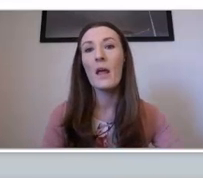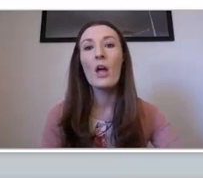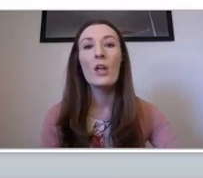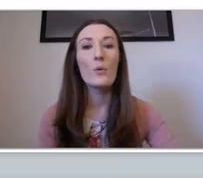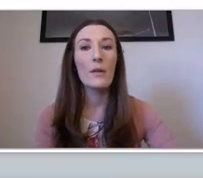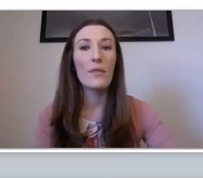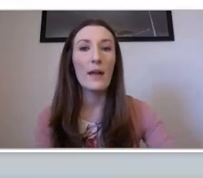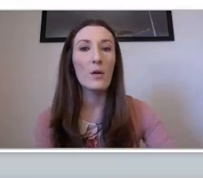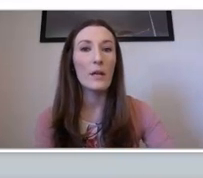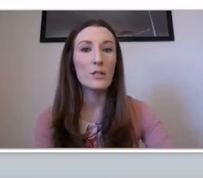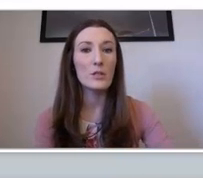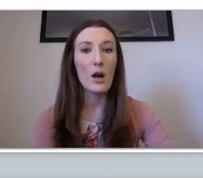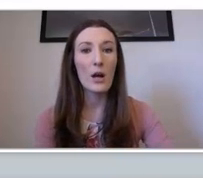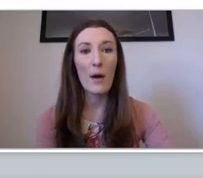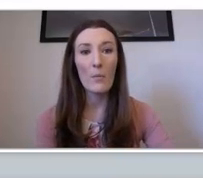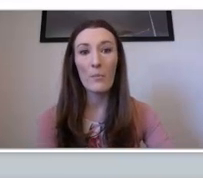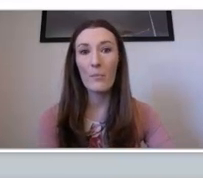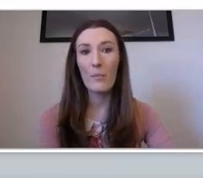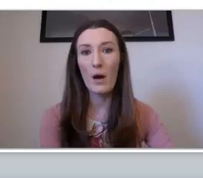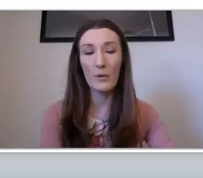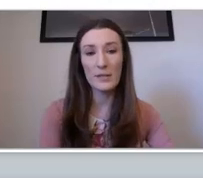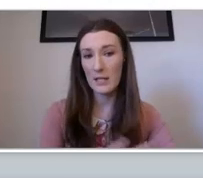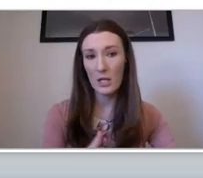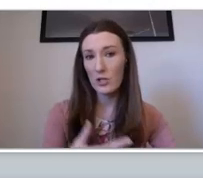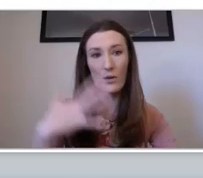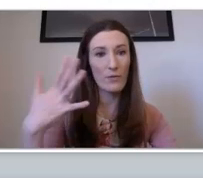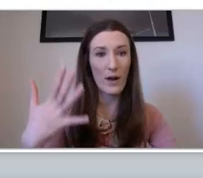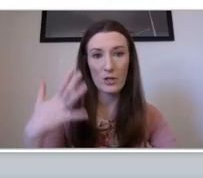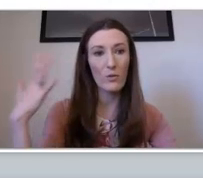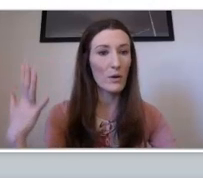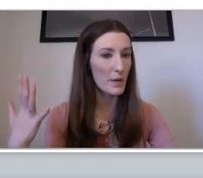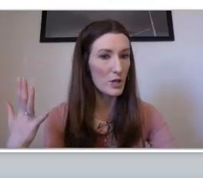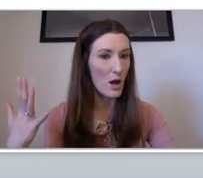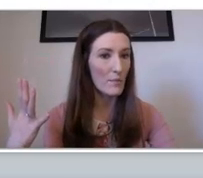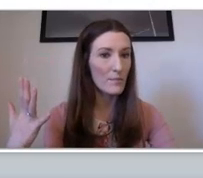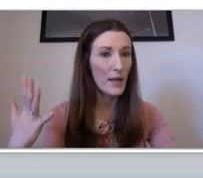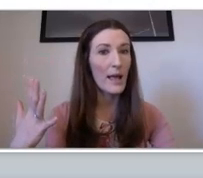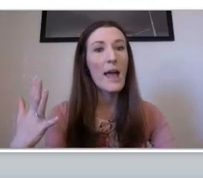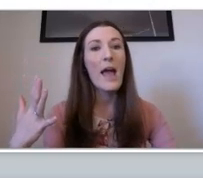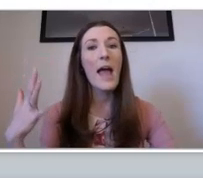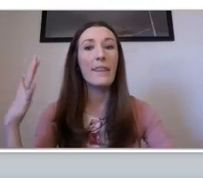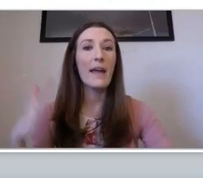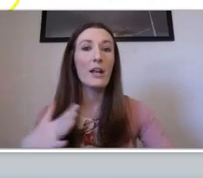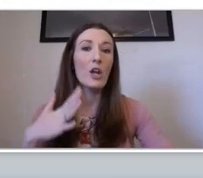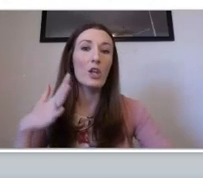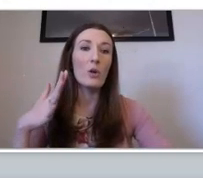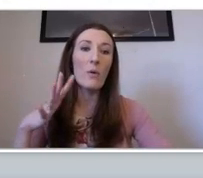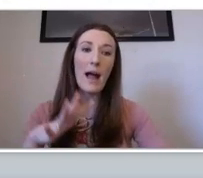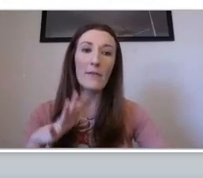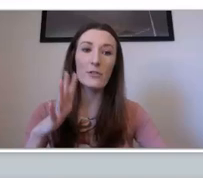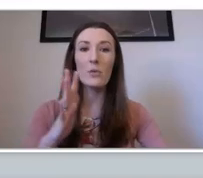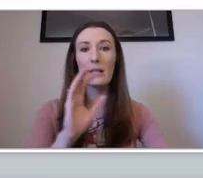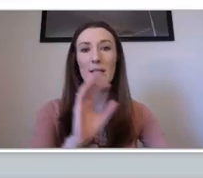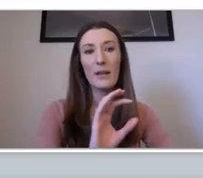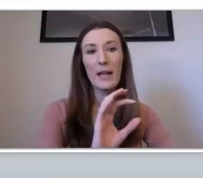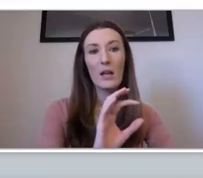Okay, you are then going to talk about a percentage or a fraction or a ratio, okay? And then you